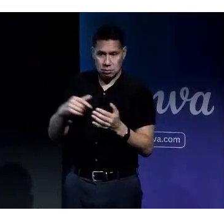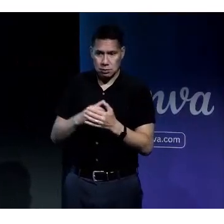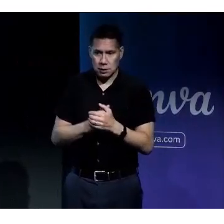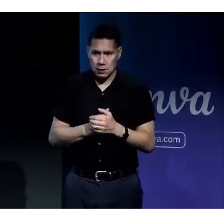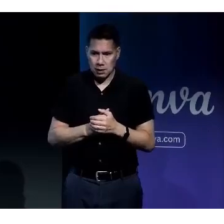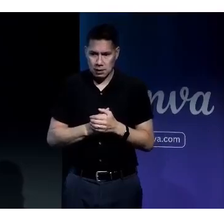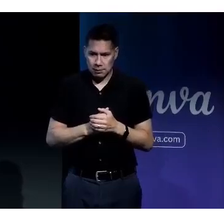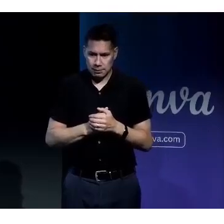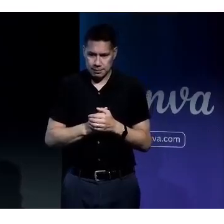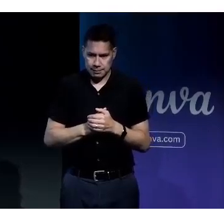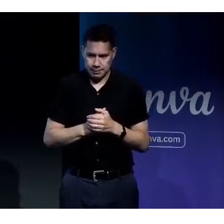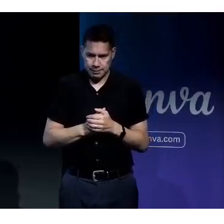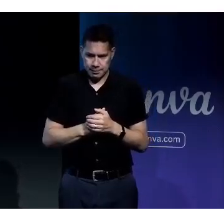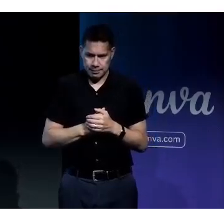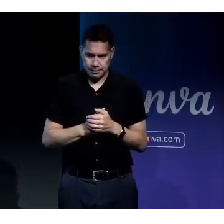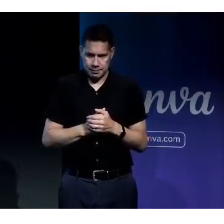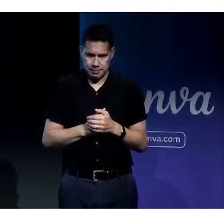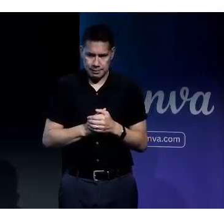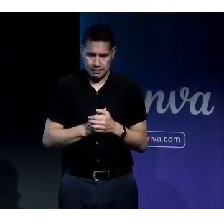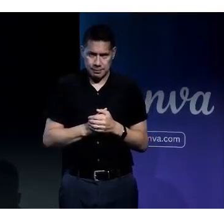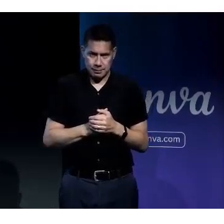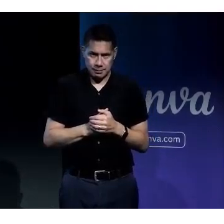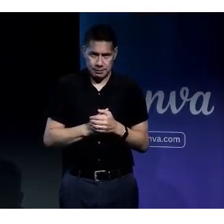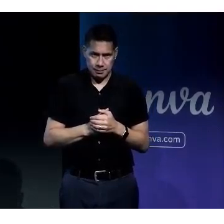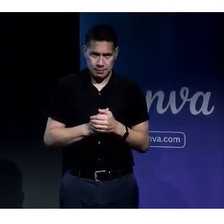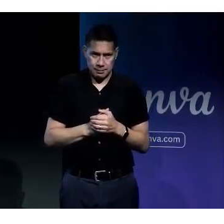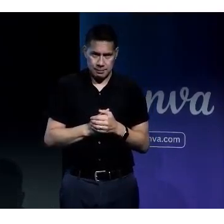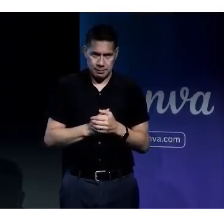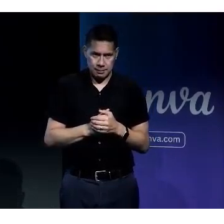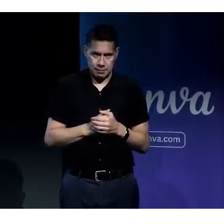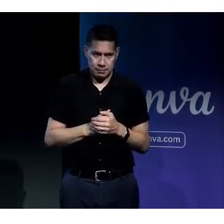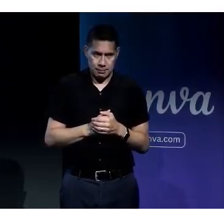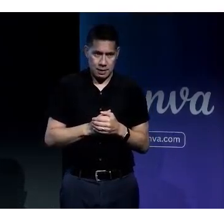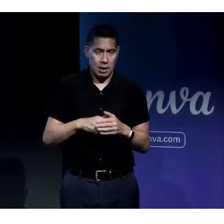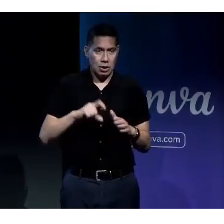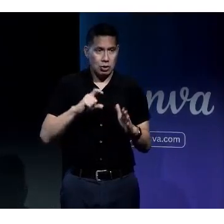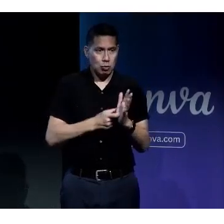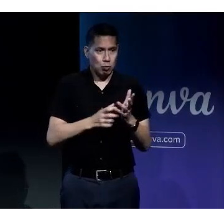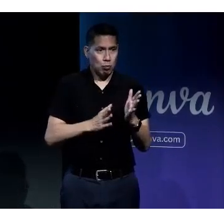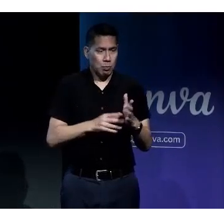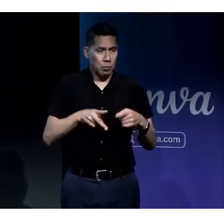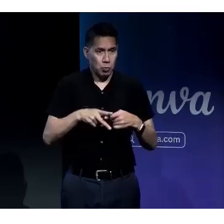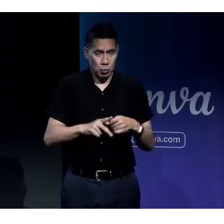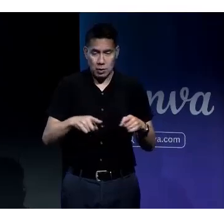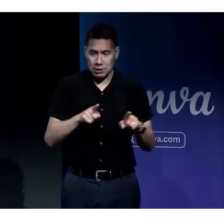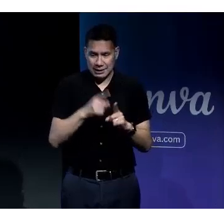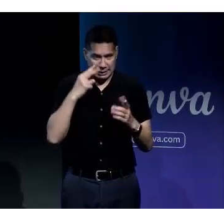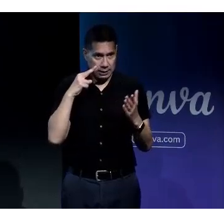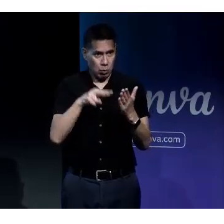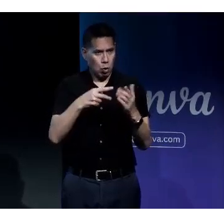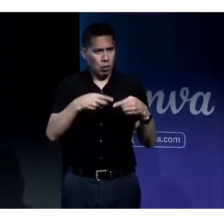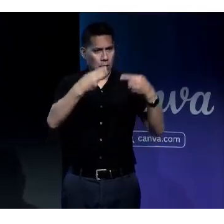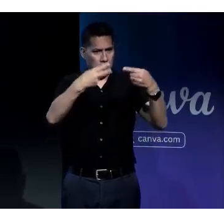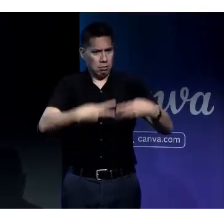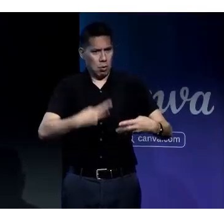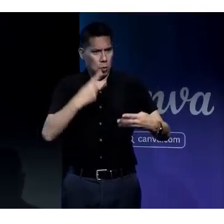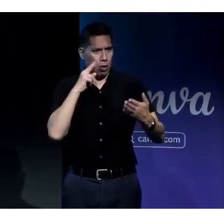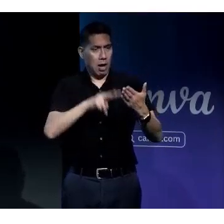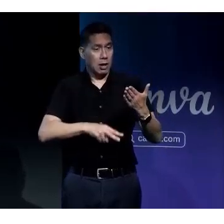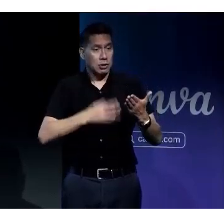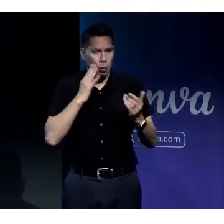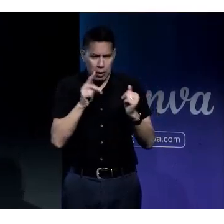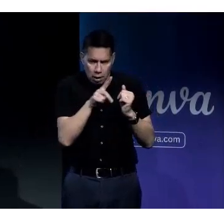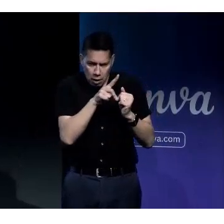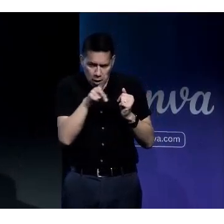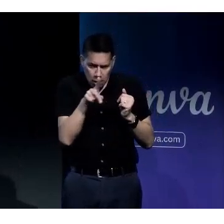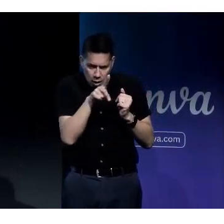same way that we can inspect the style and elements, we can check what the accessibility node looks like. This can be really helpful for debugging and making